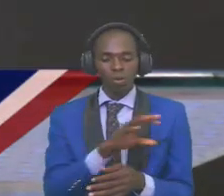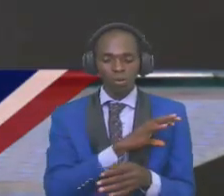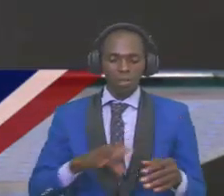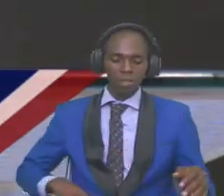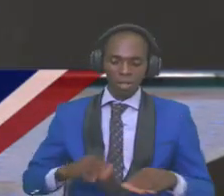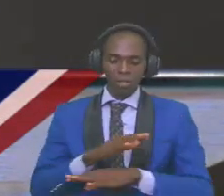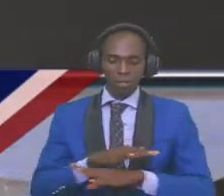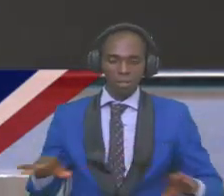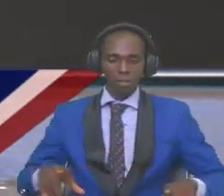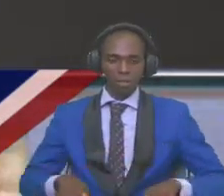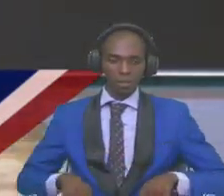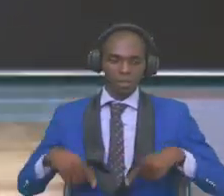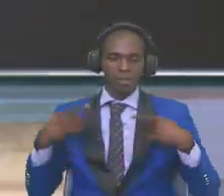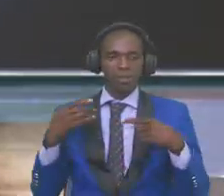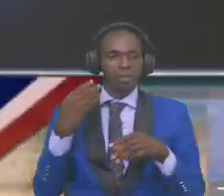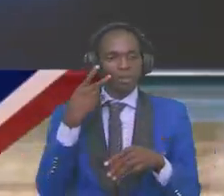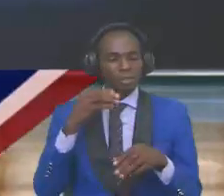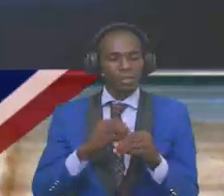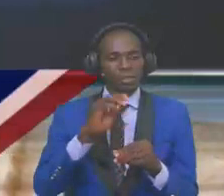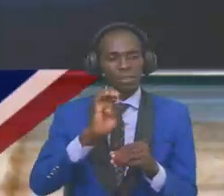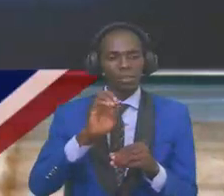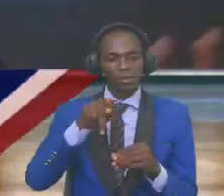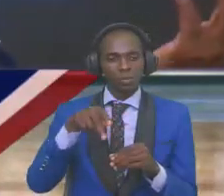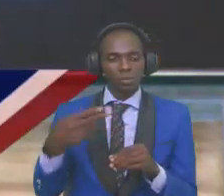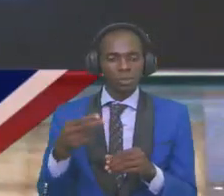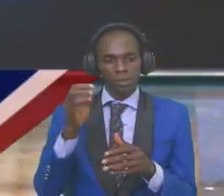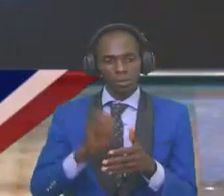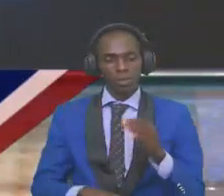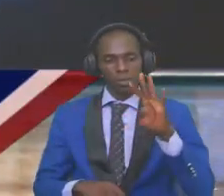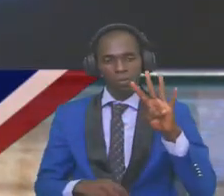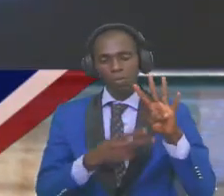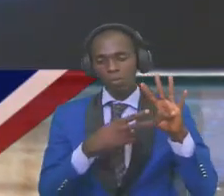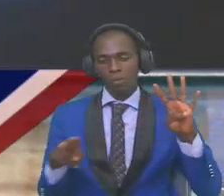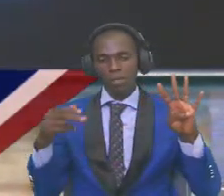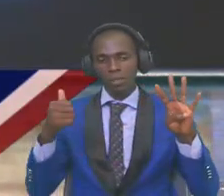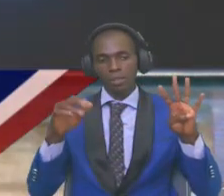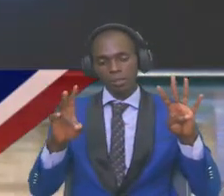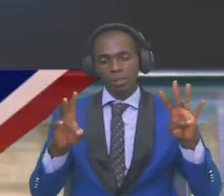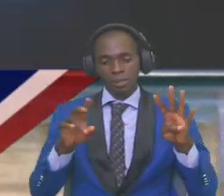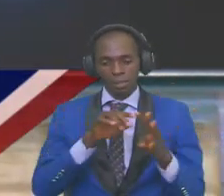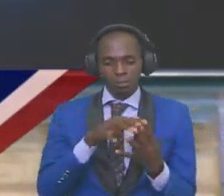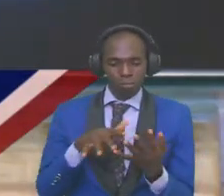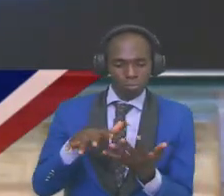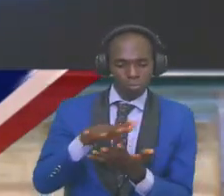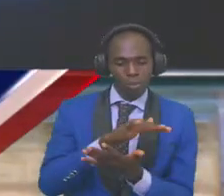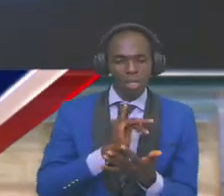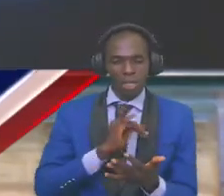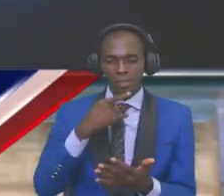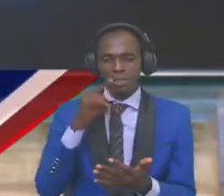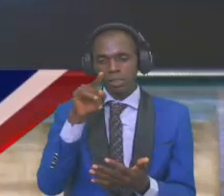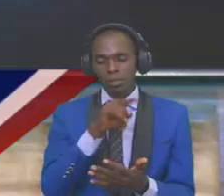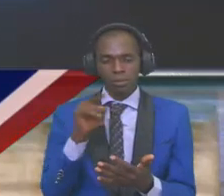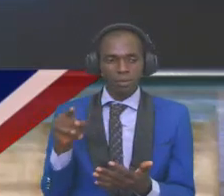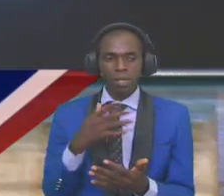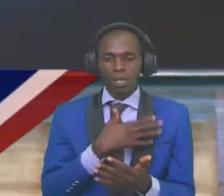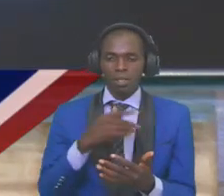at Ephesians chapter 4 verse 17. This I say therefore and testify in